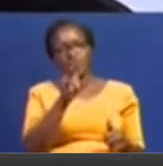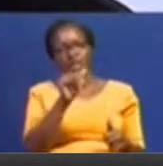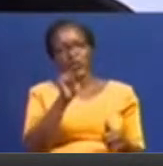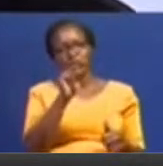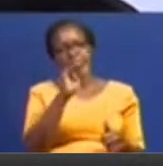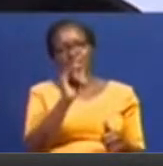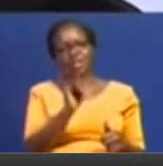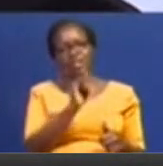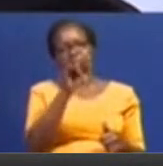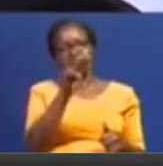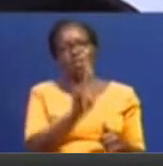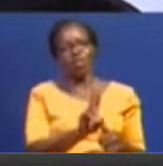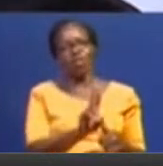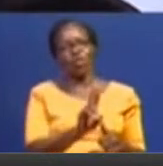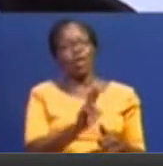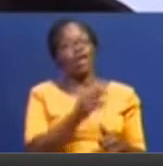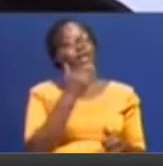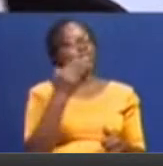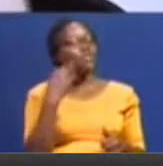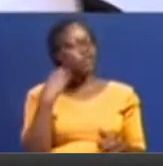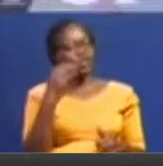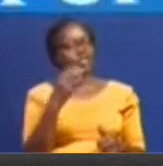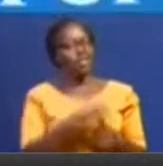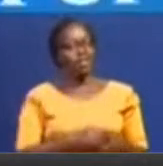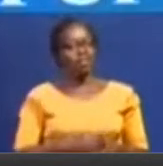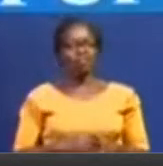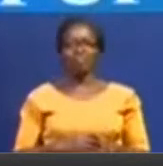you. Thank you, Mr. Chairman.